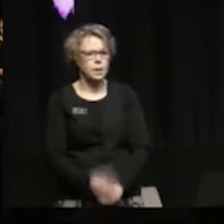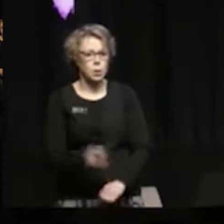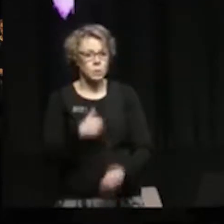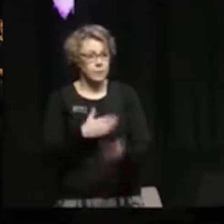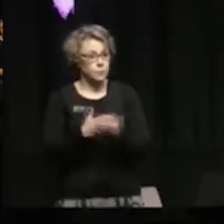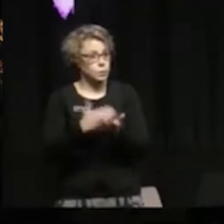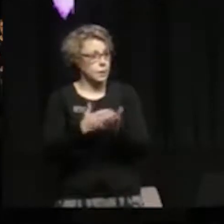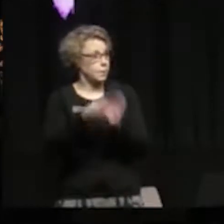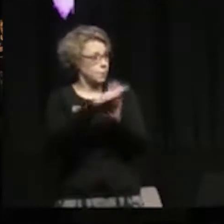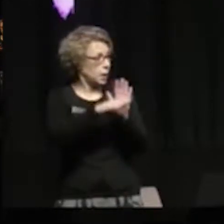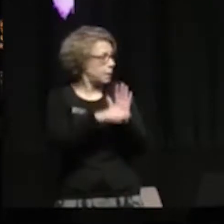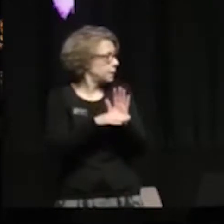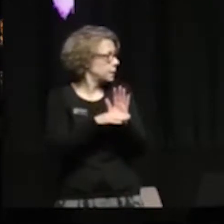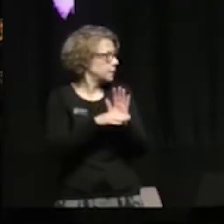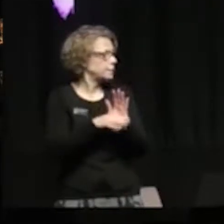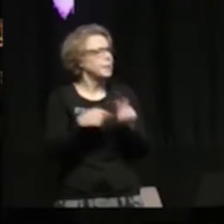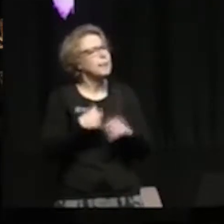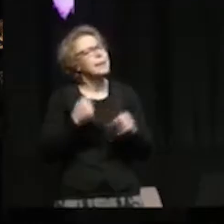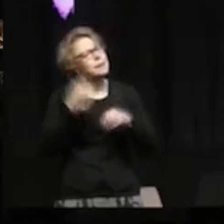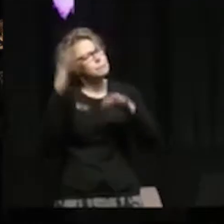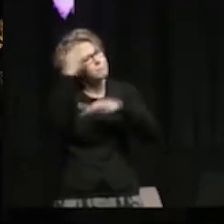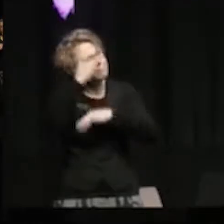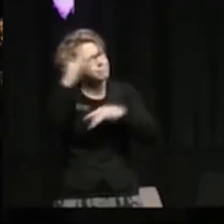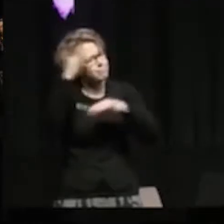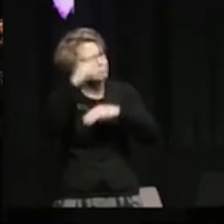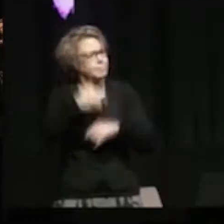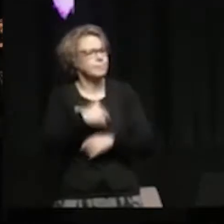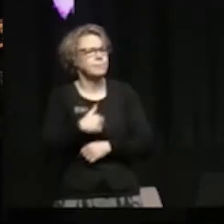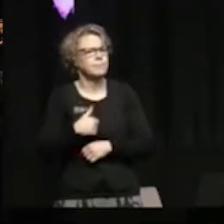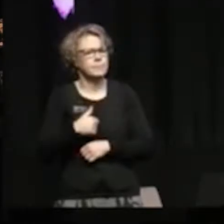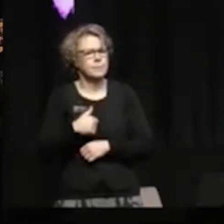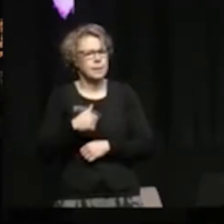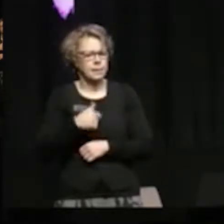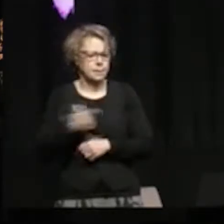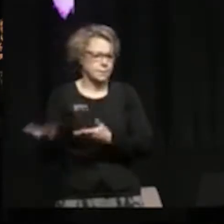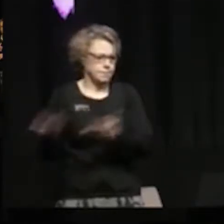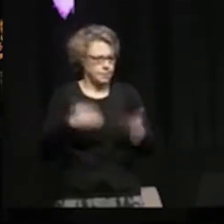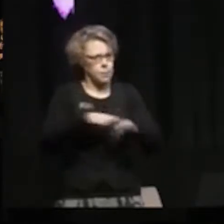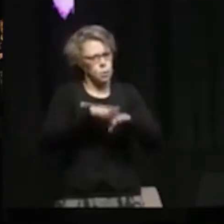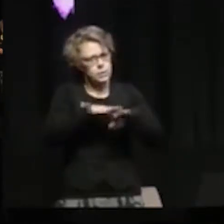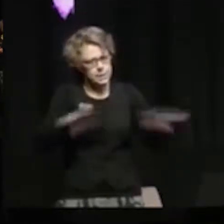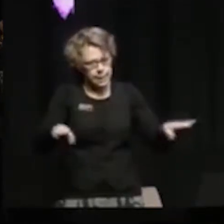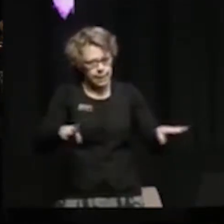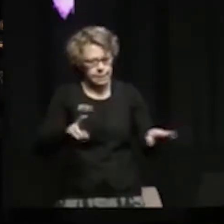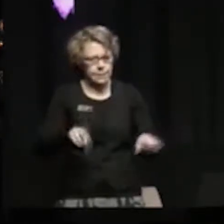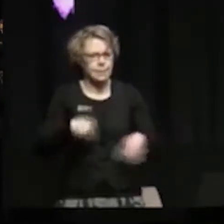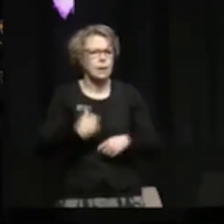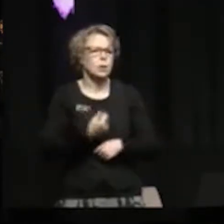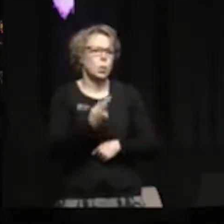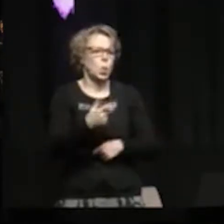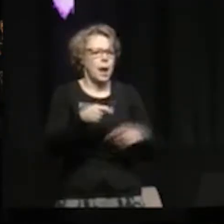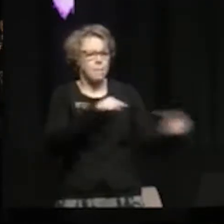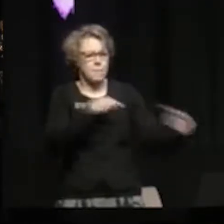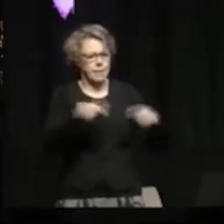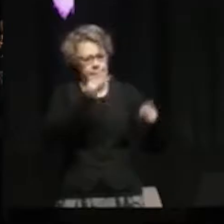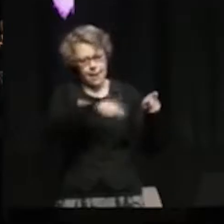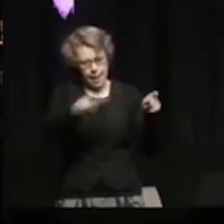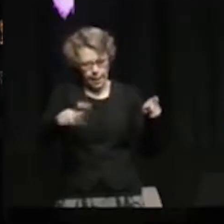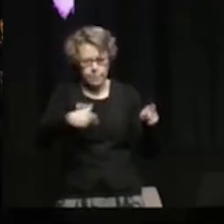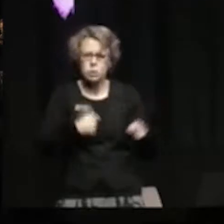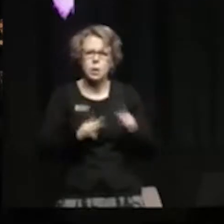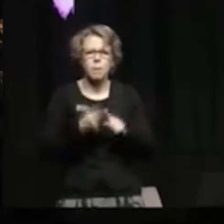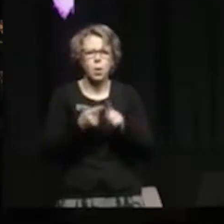let's move on then for a little reflection. Let's bring to the stage our next panelists to